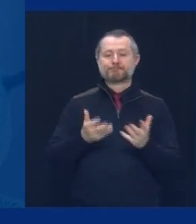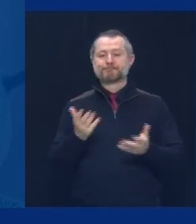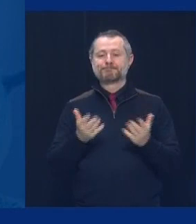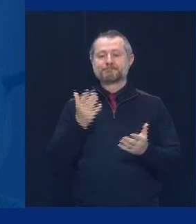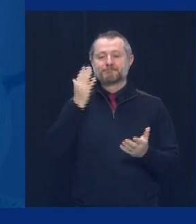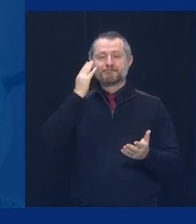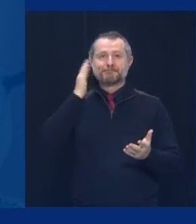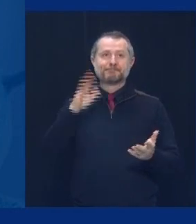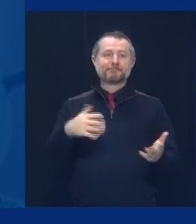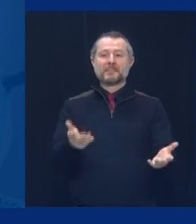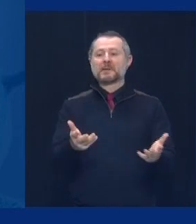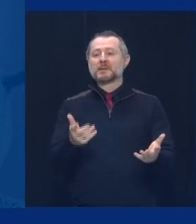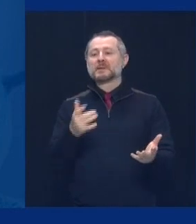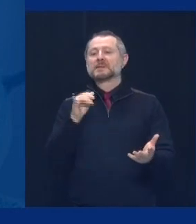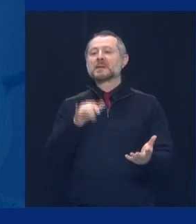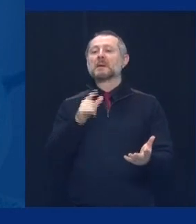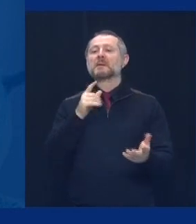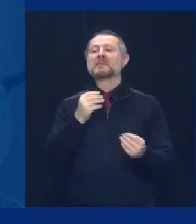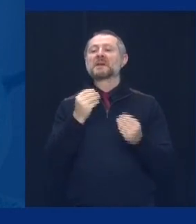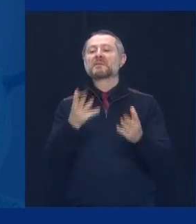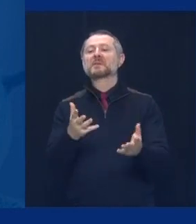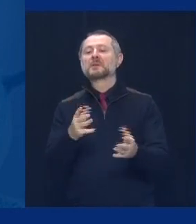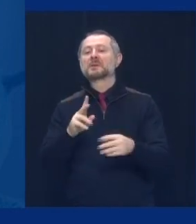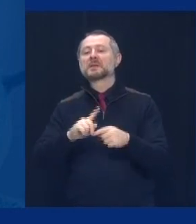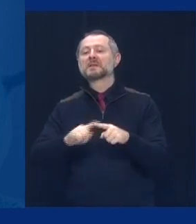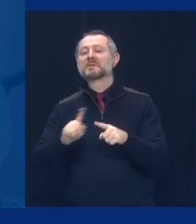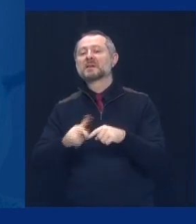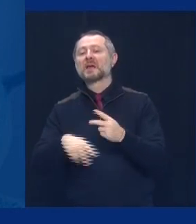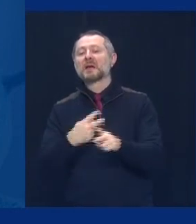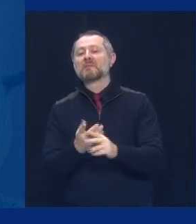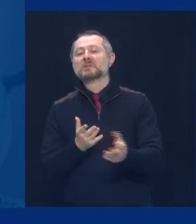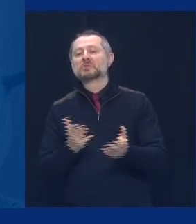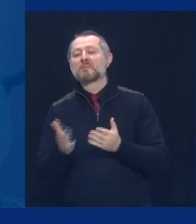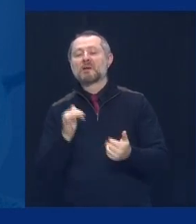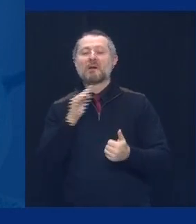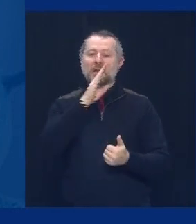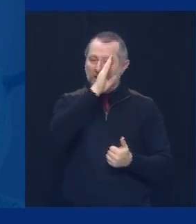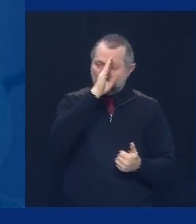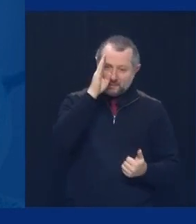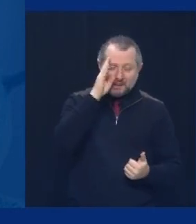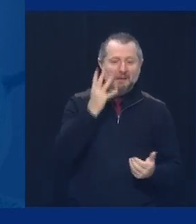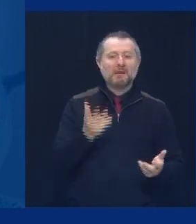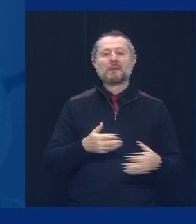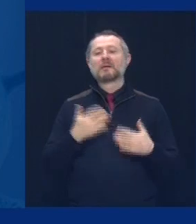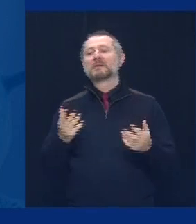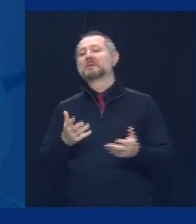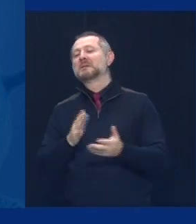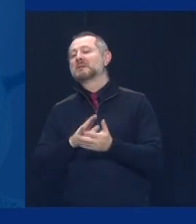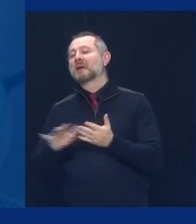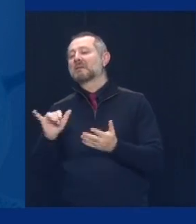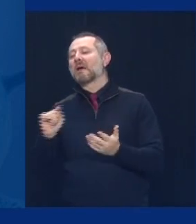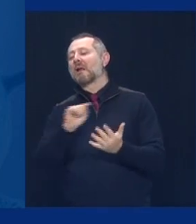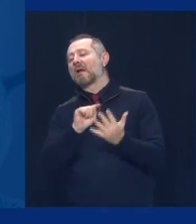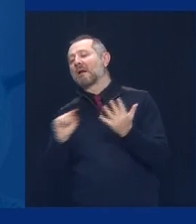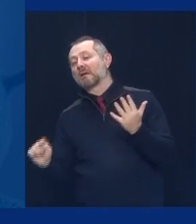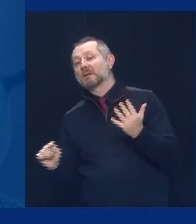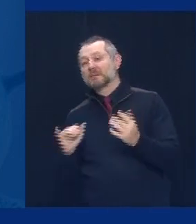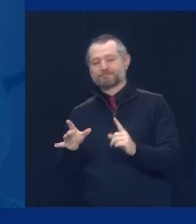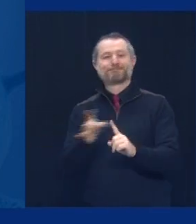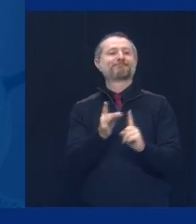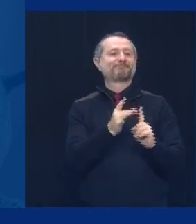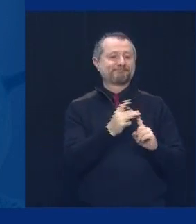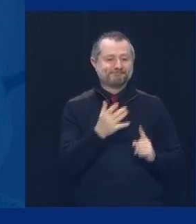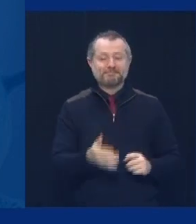incidental to the provision of service, right? These are in hospitals, et cetera. Then higher